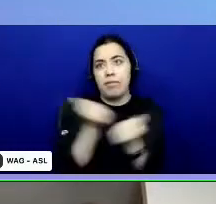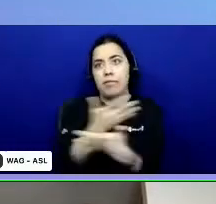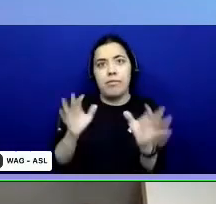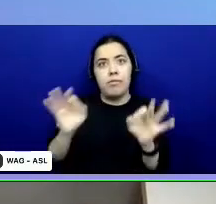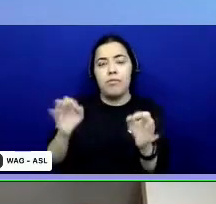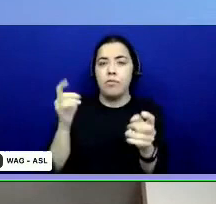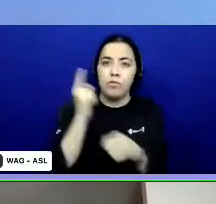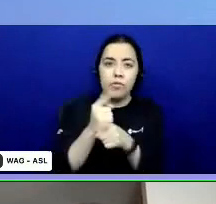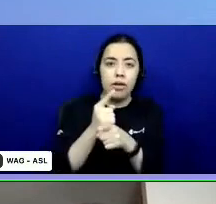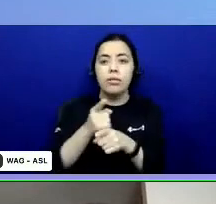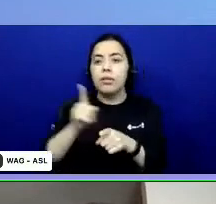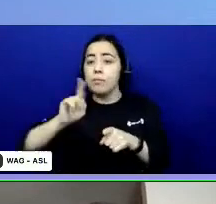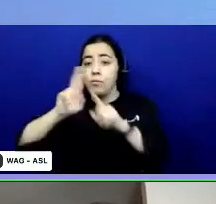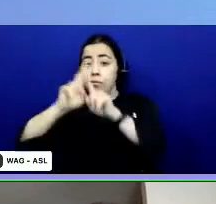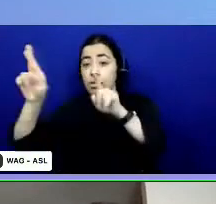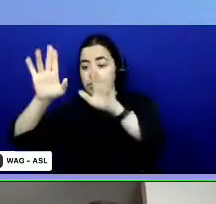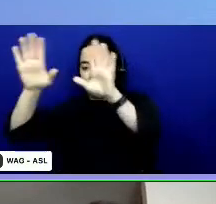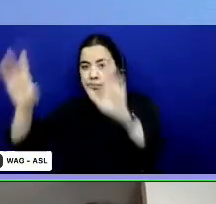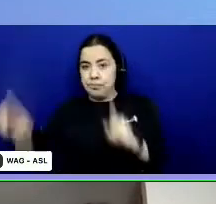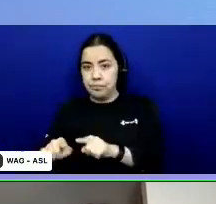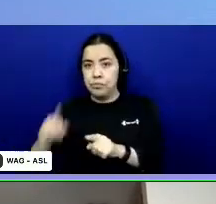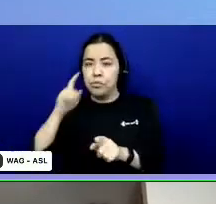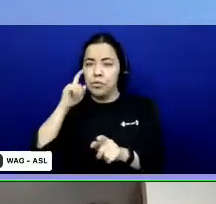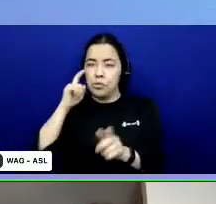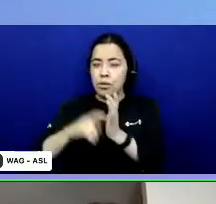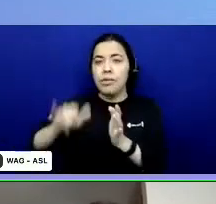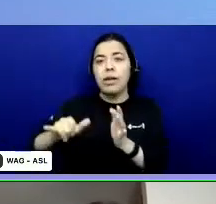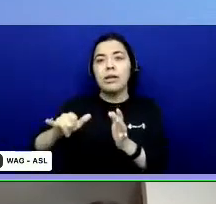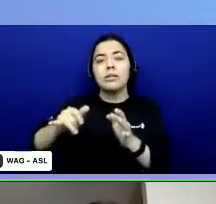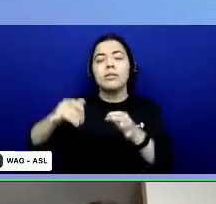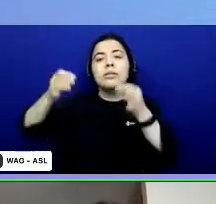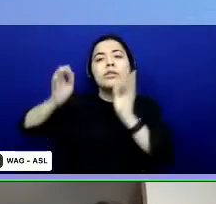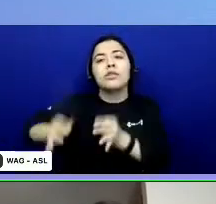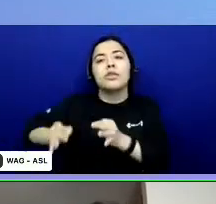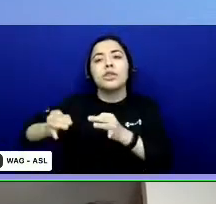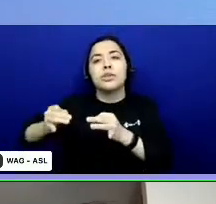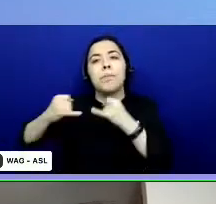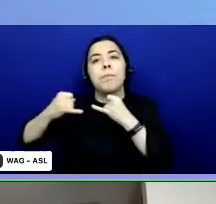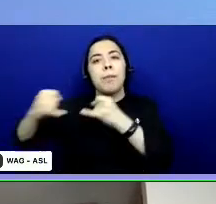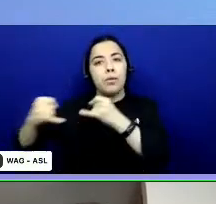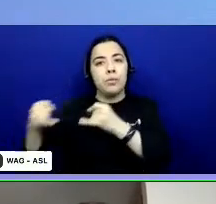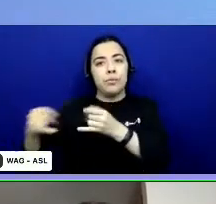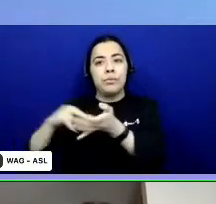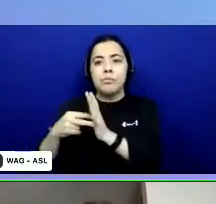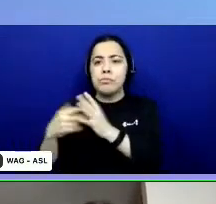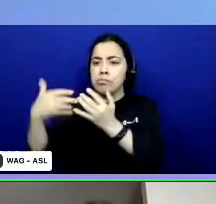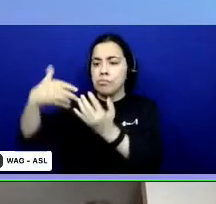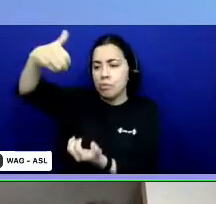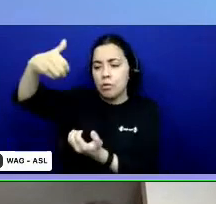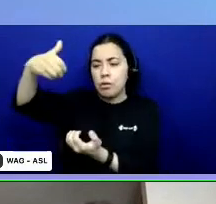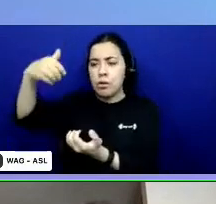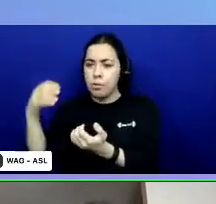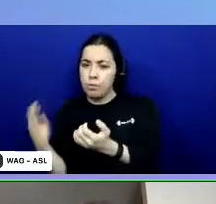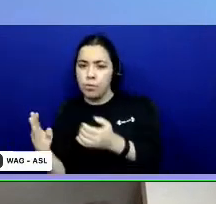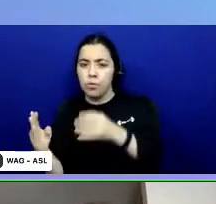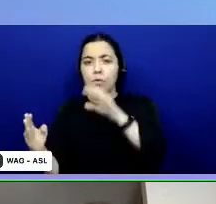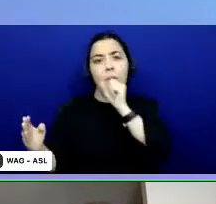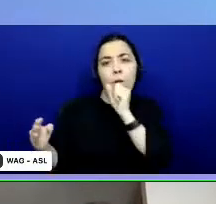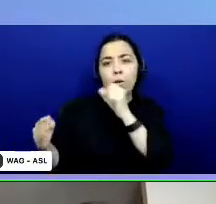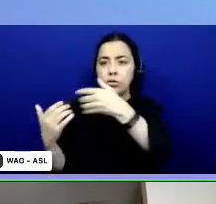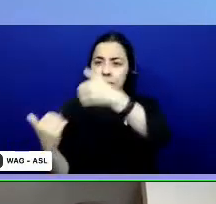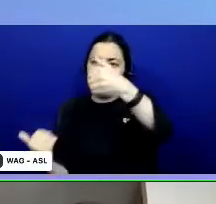boundary. And you can see that the decision boundary does a pretty good job of separating the blue and orange points into their respective